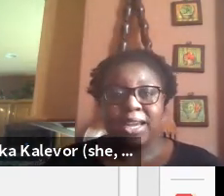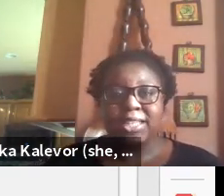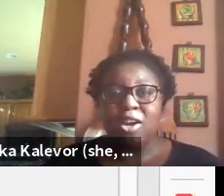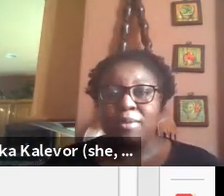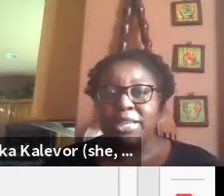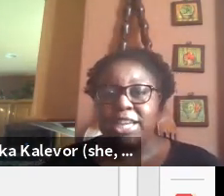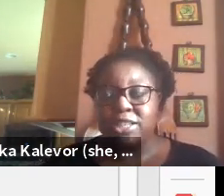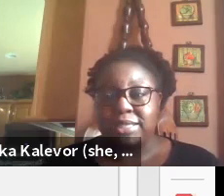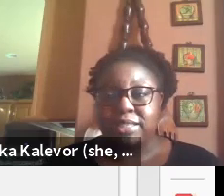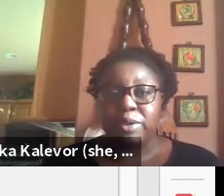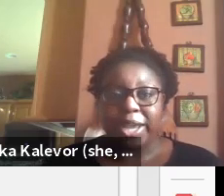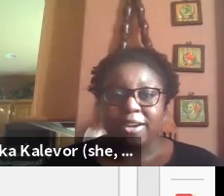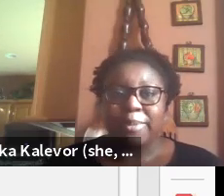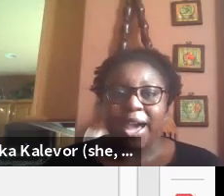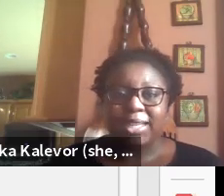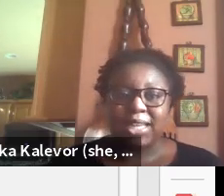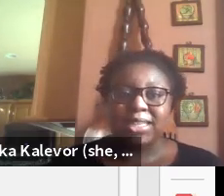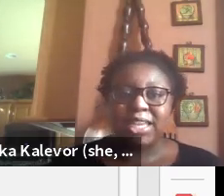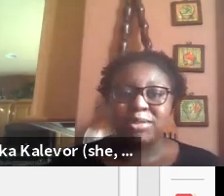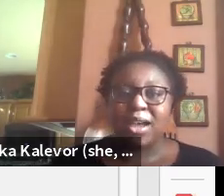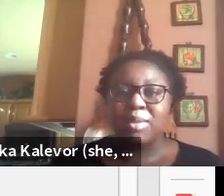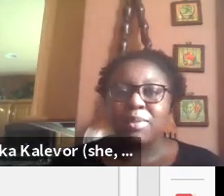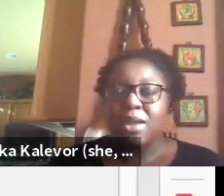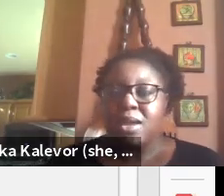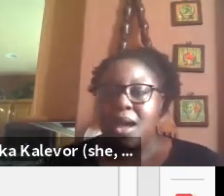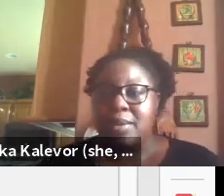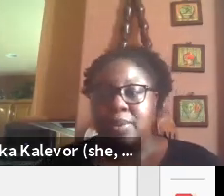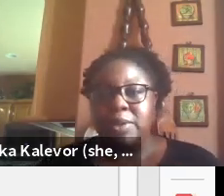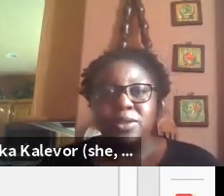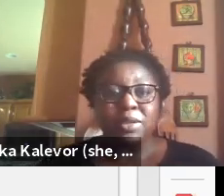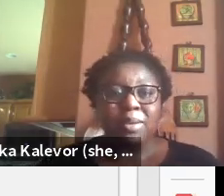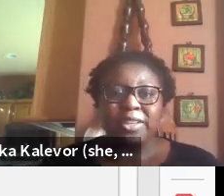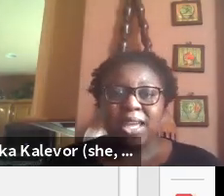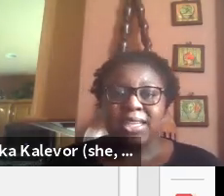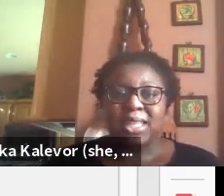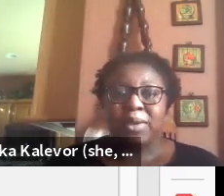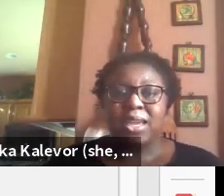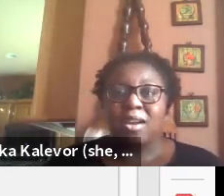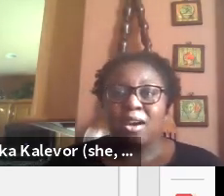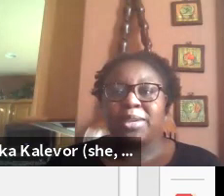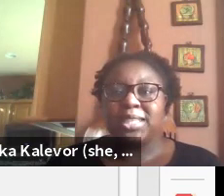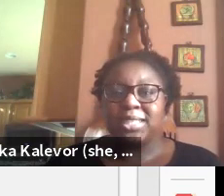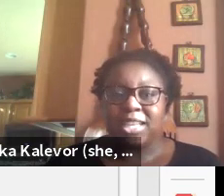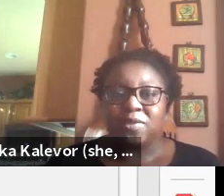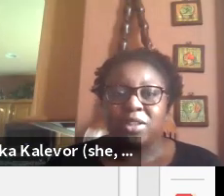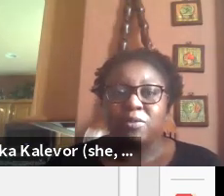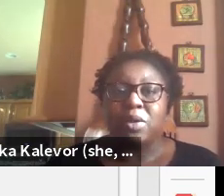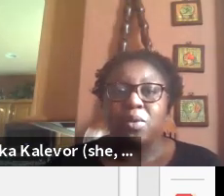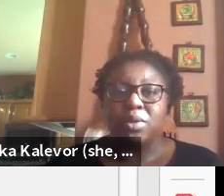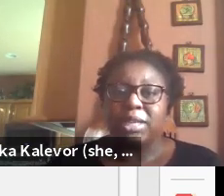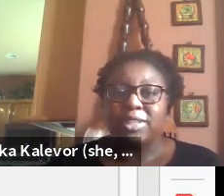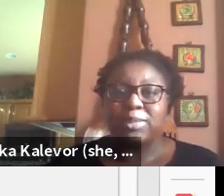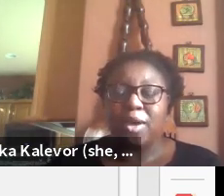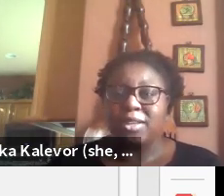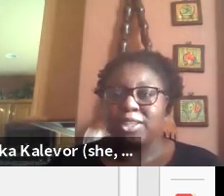also recognize our obligations to repair the past at the same time. We also emphasize that we cannot be successful if